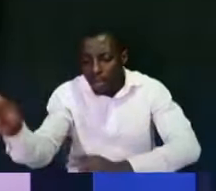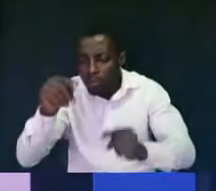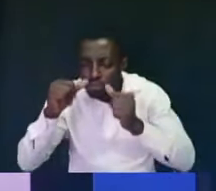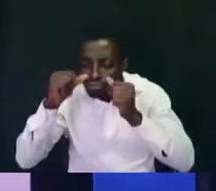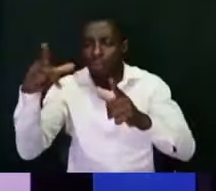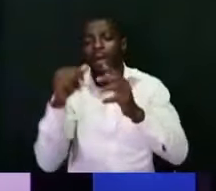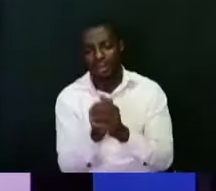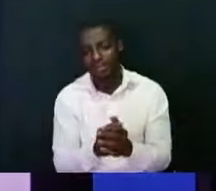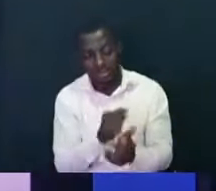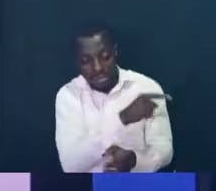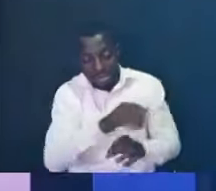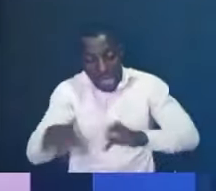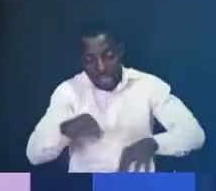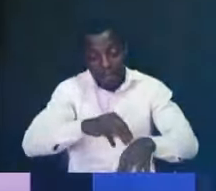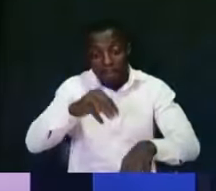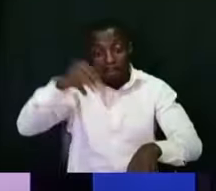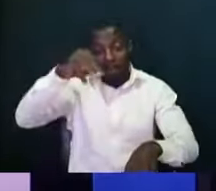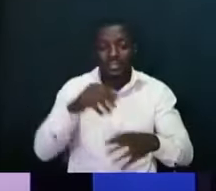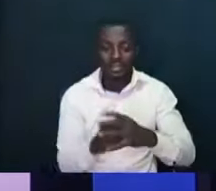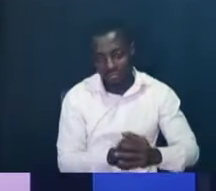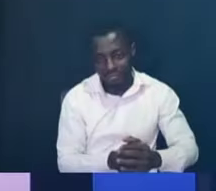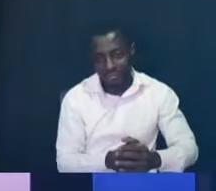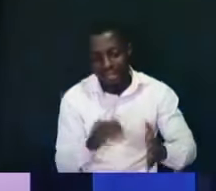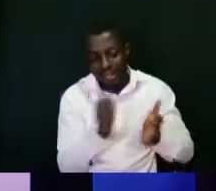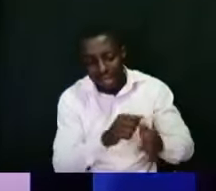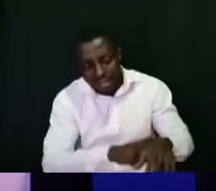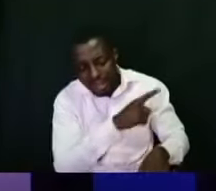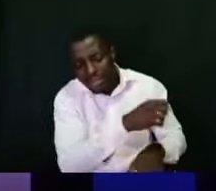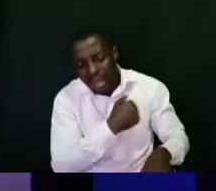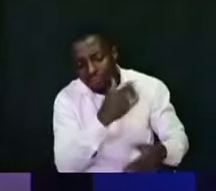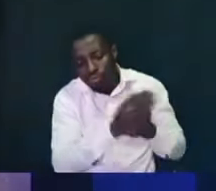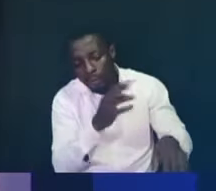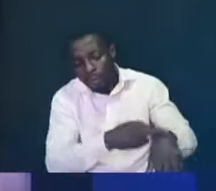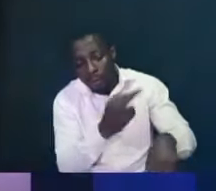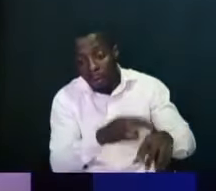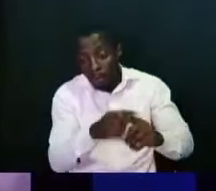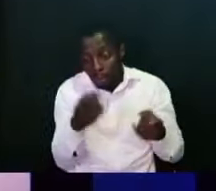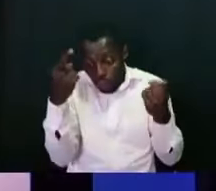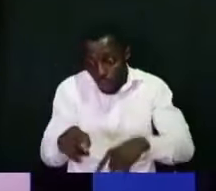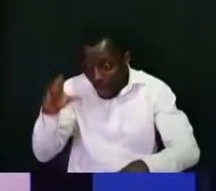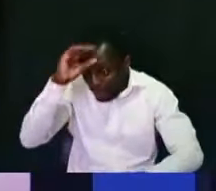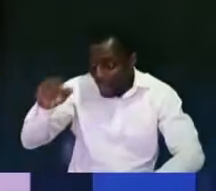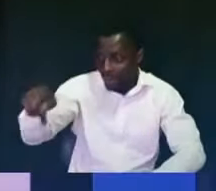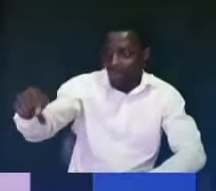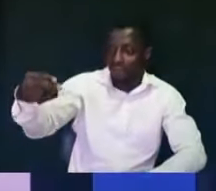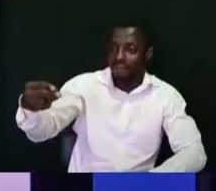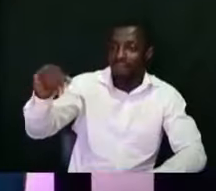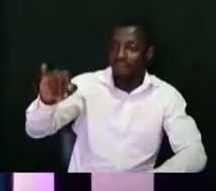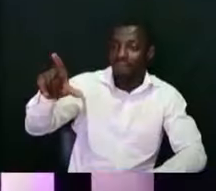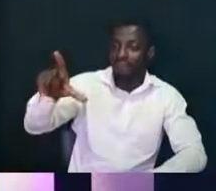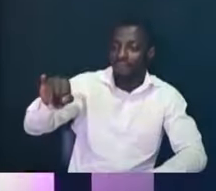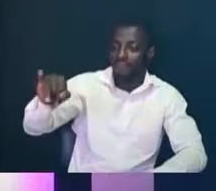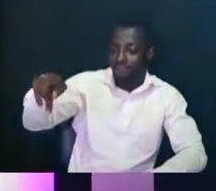magic. Now he had some rock. Now our butambi. But when Philip arrived, the bra Filippo Edru. His